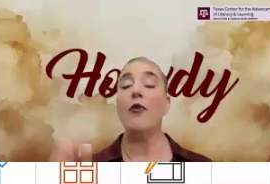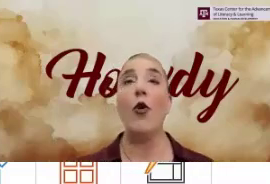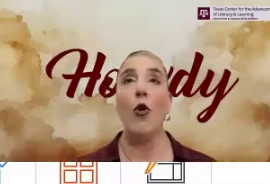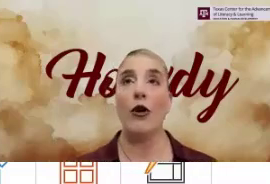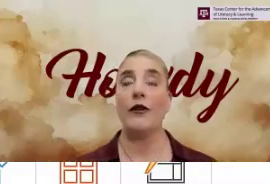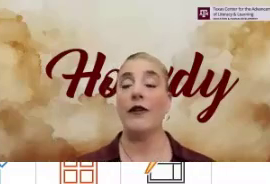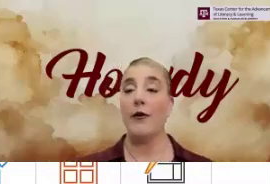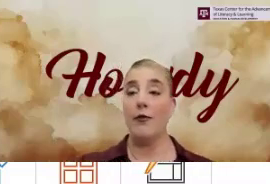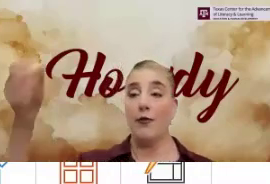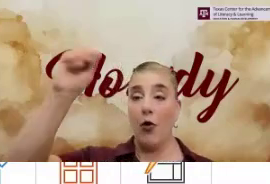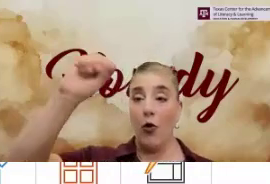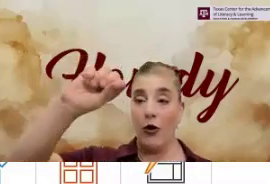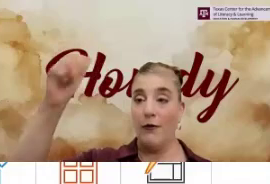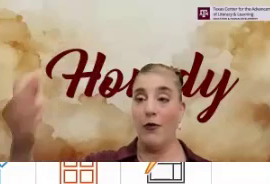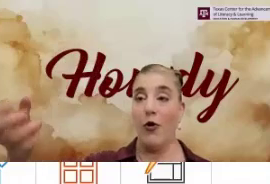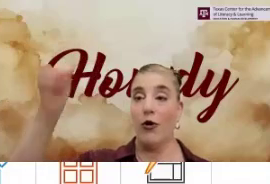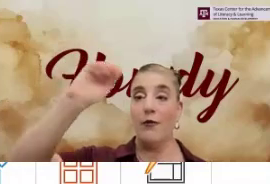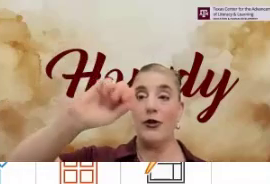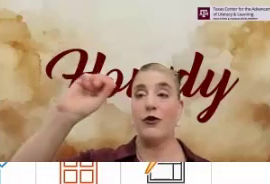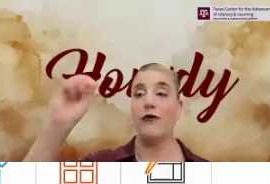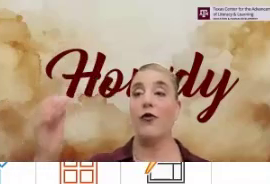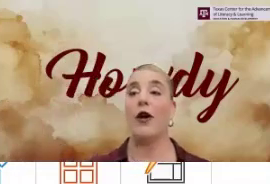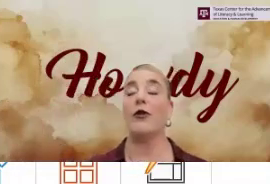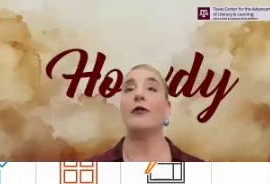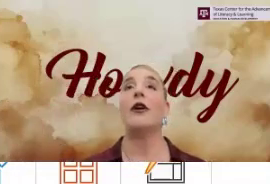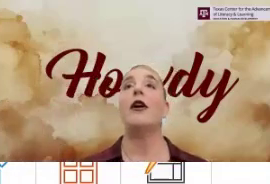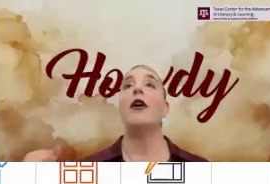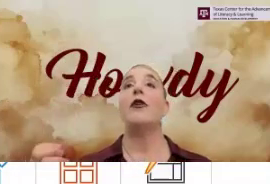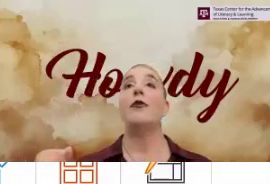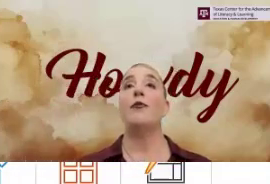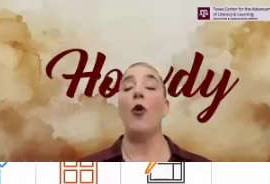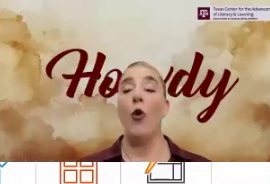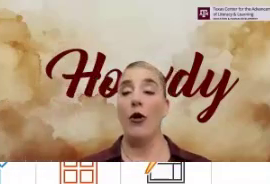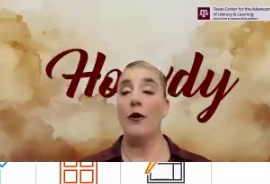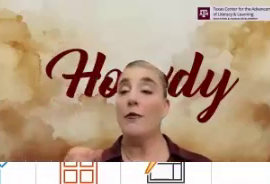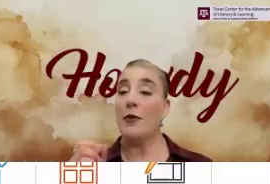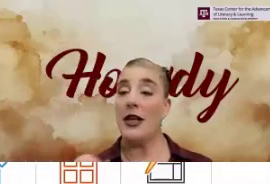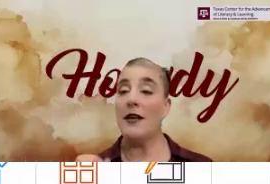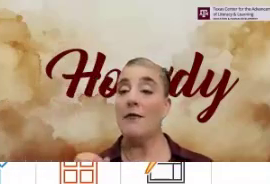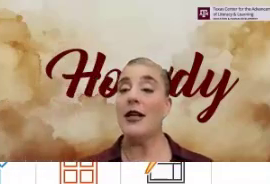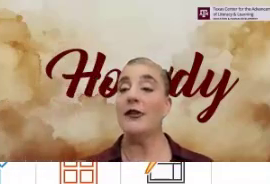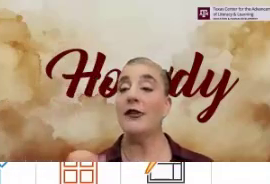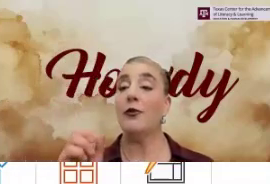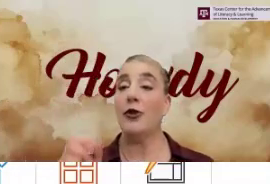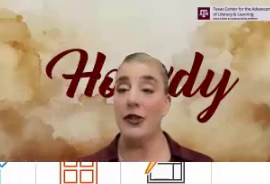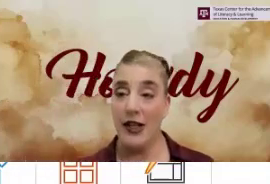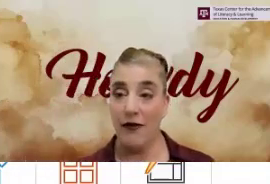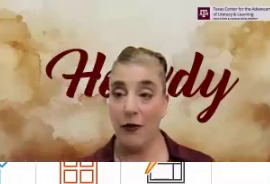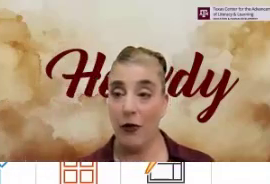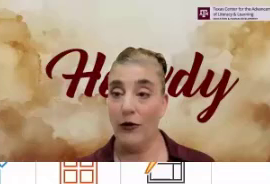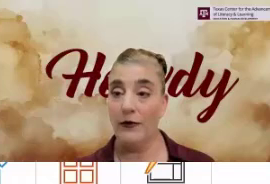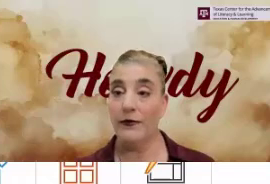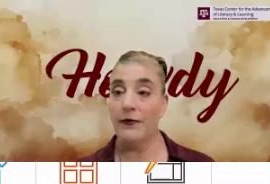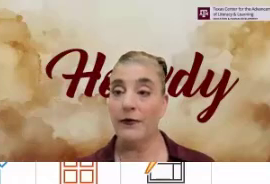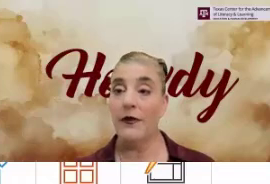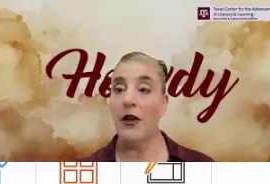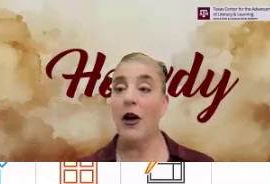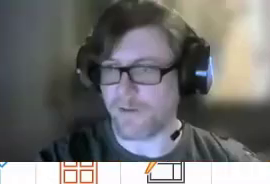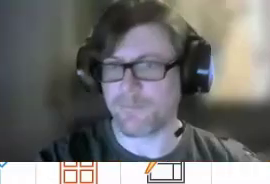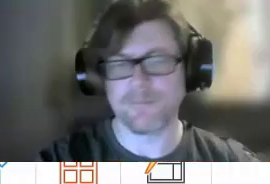means. Pour, like pour a pitcher of water. Pour, P means